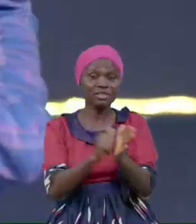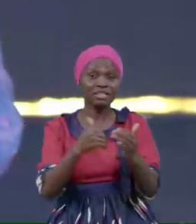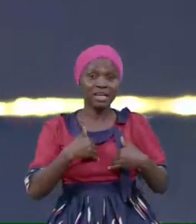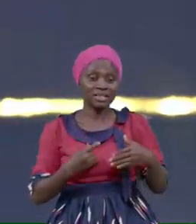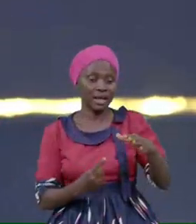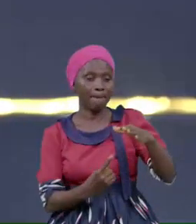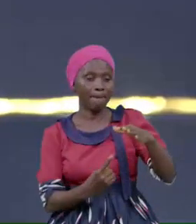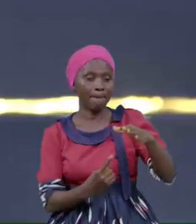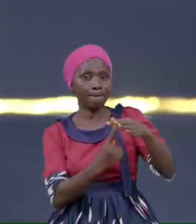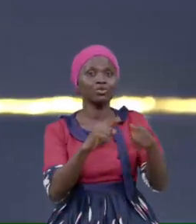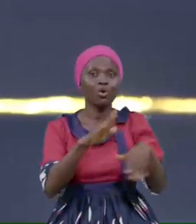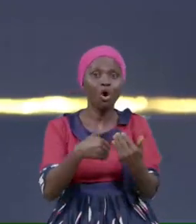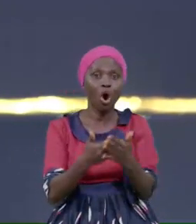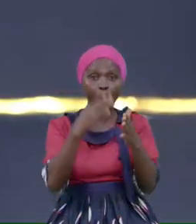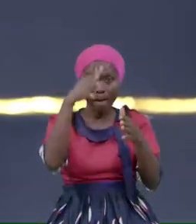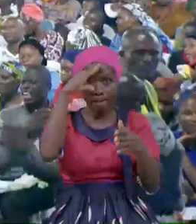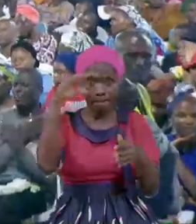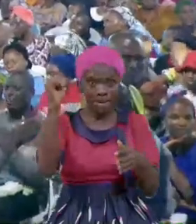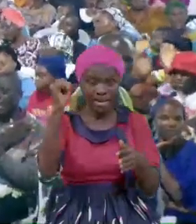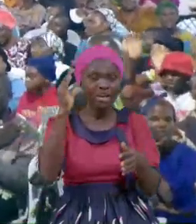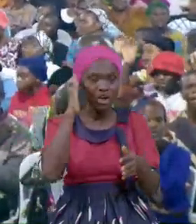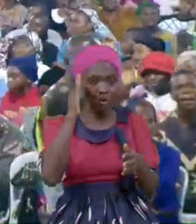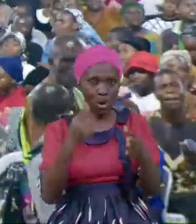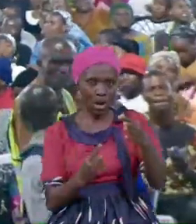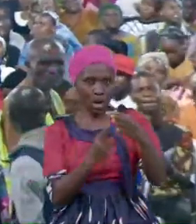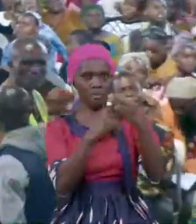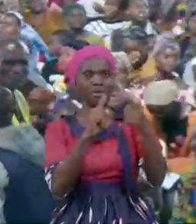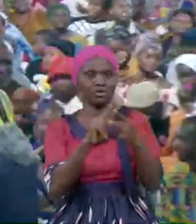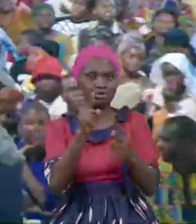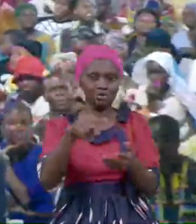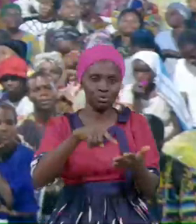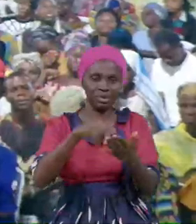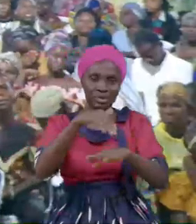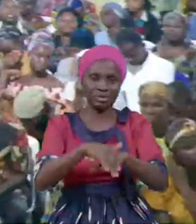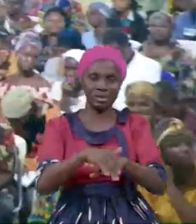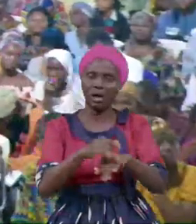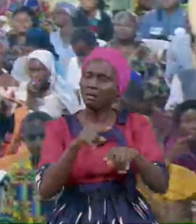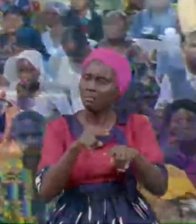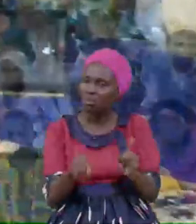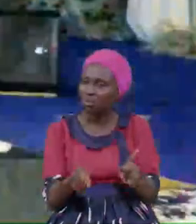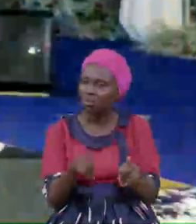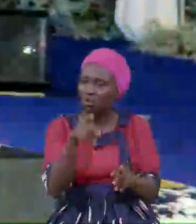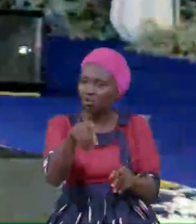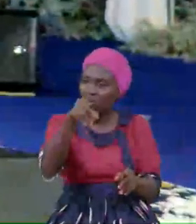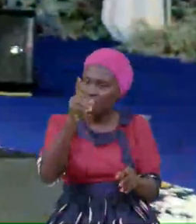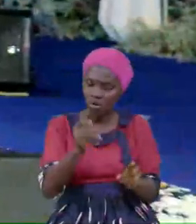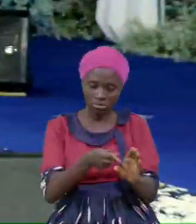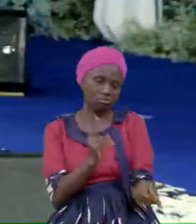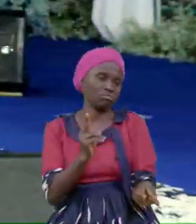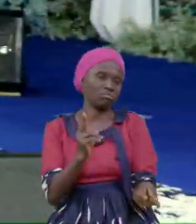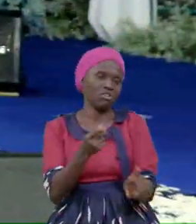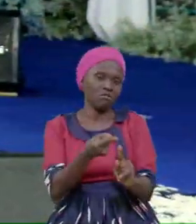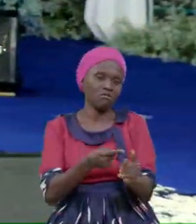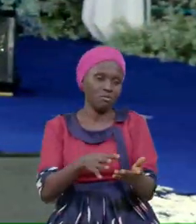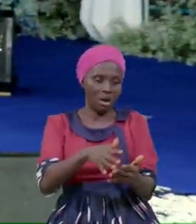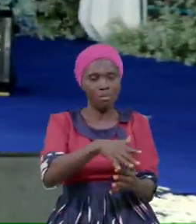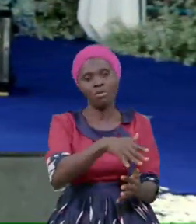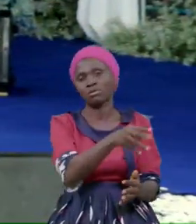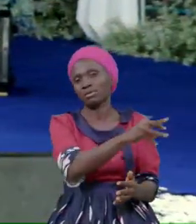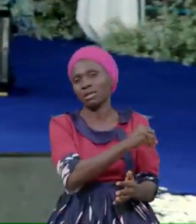will appear to you tonight. But come out from among them and be